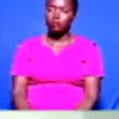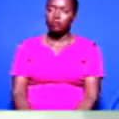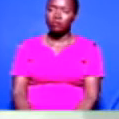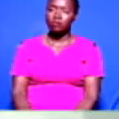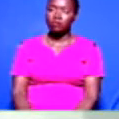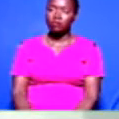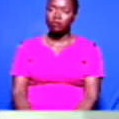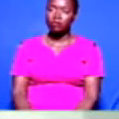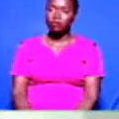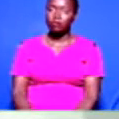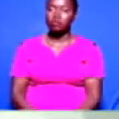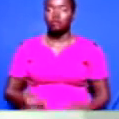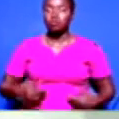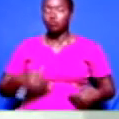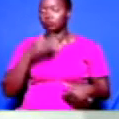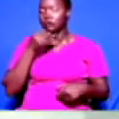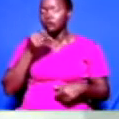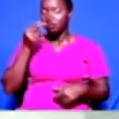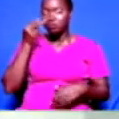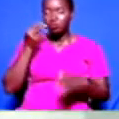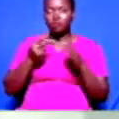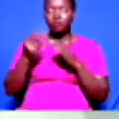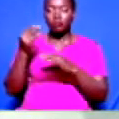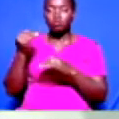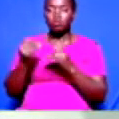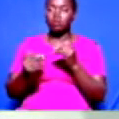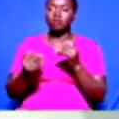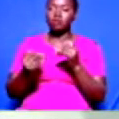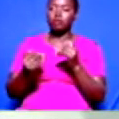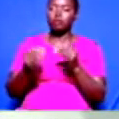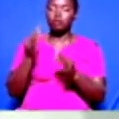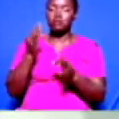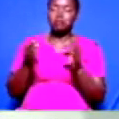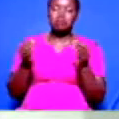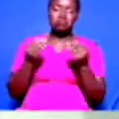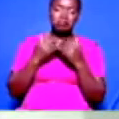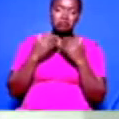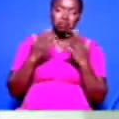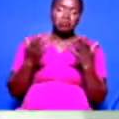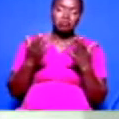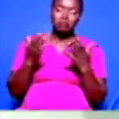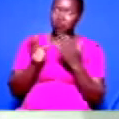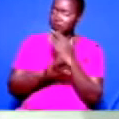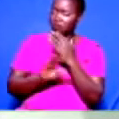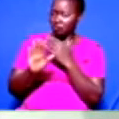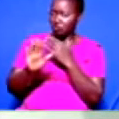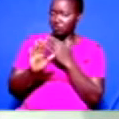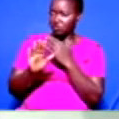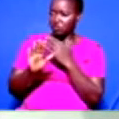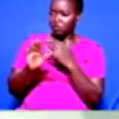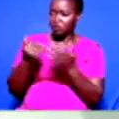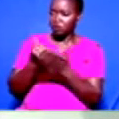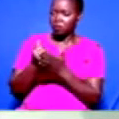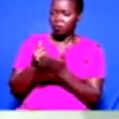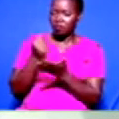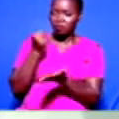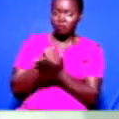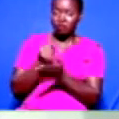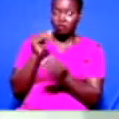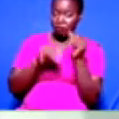A young man with a vision to end injustice in his country, a vision that prompts him to run for office in an